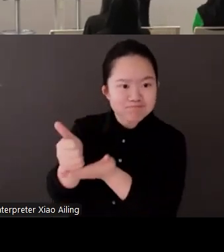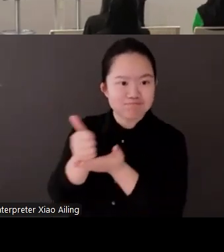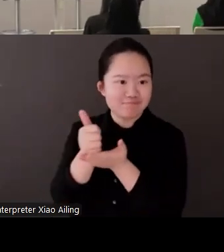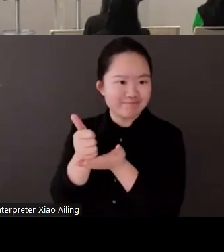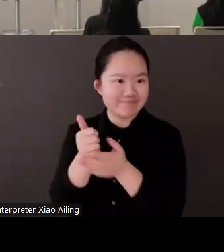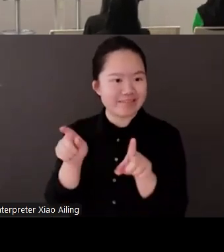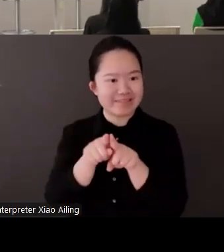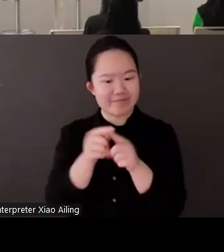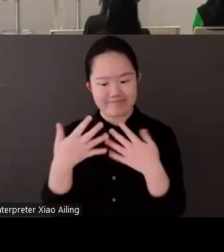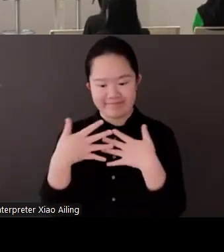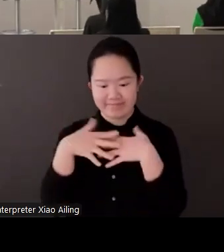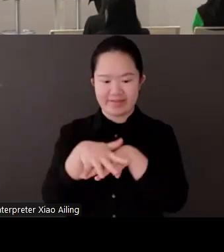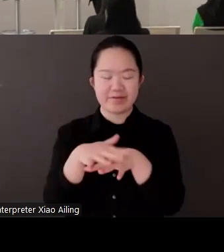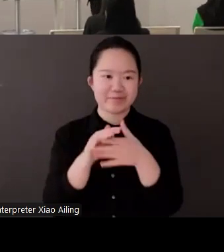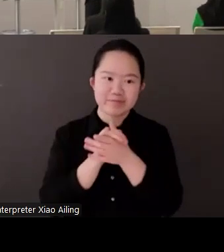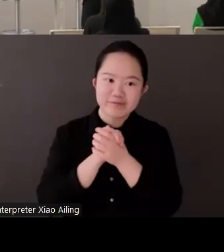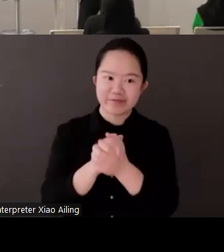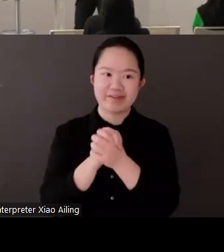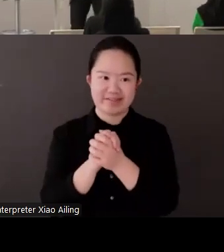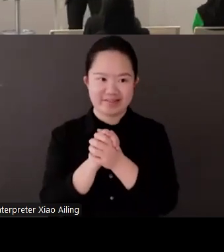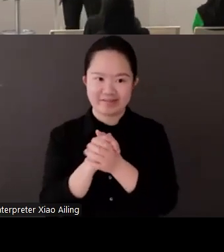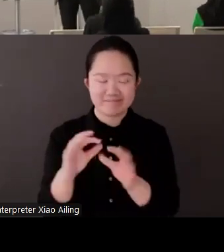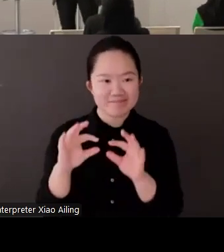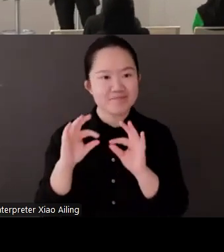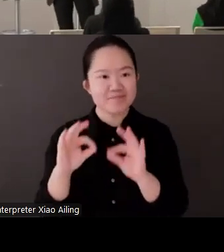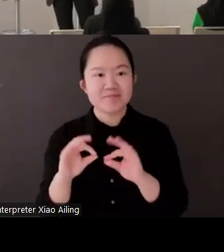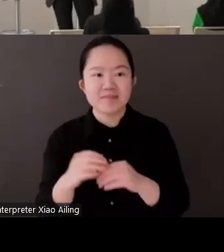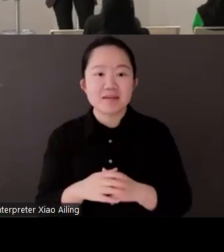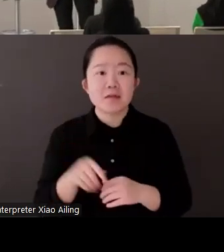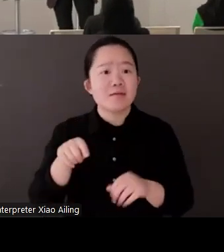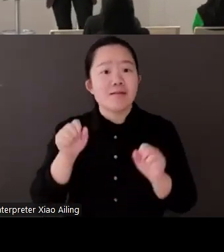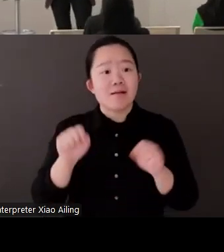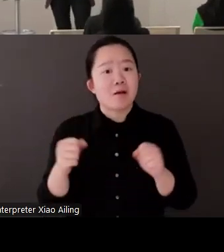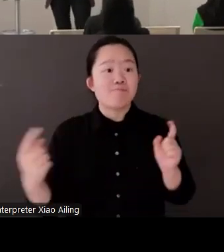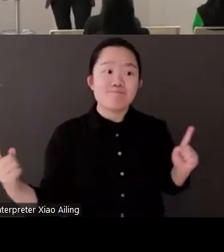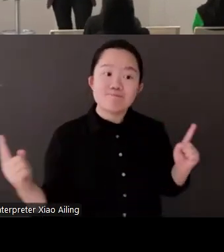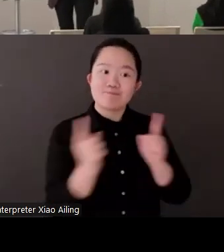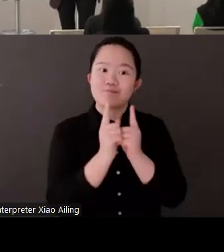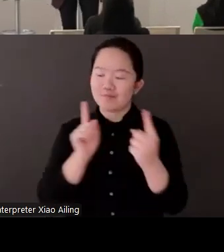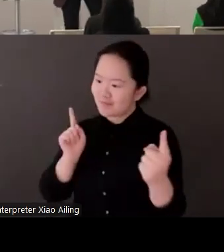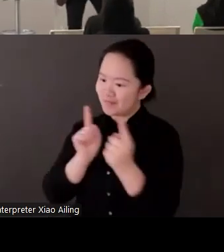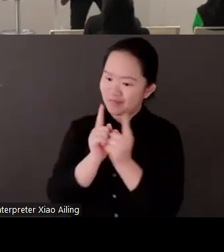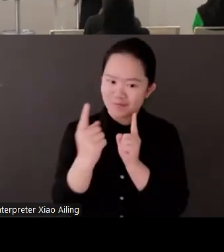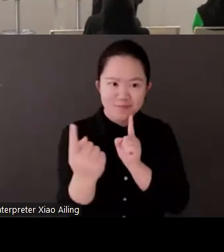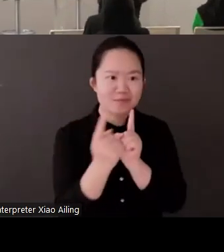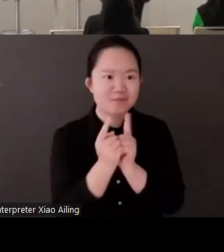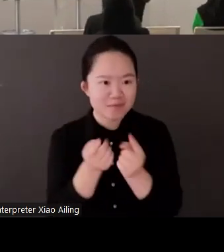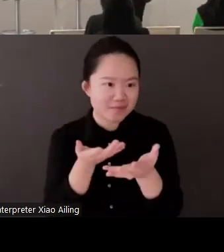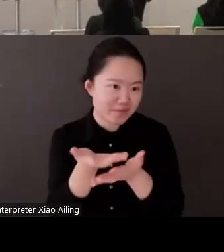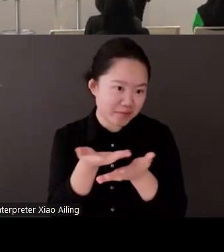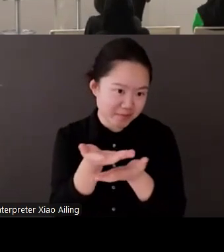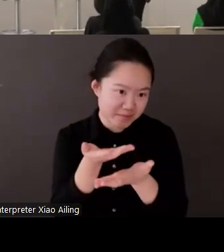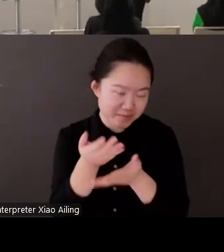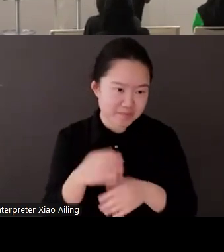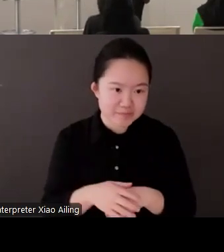friends with the same problems sometimes, and you can discuss and you can move forward because it's so